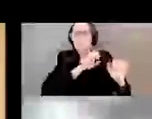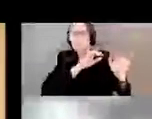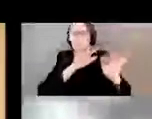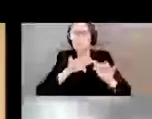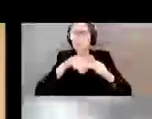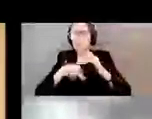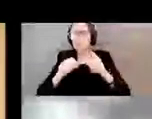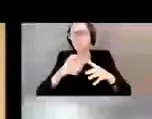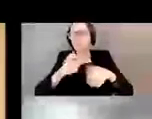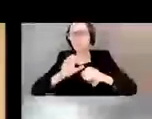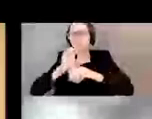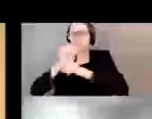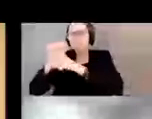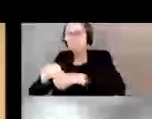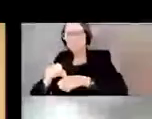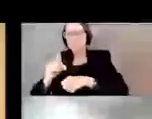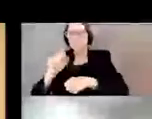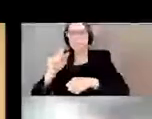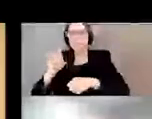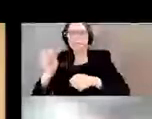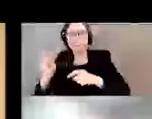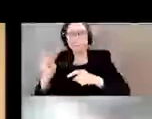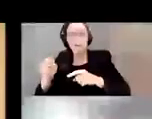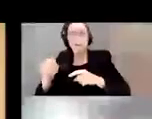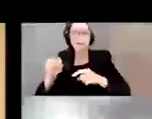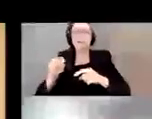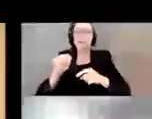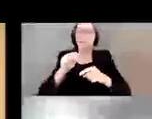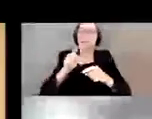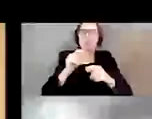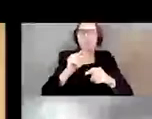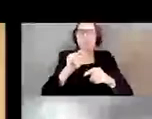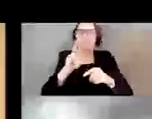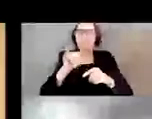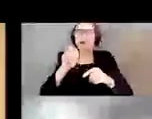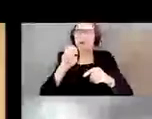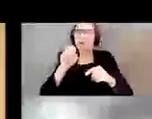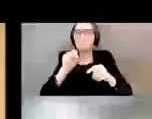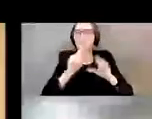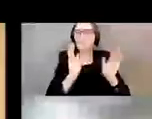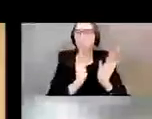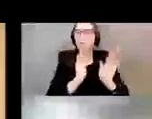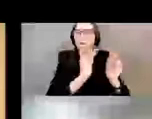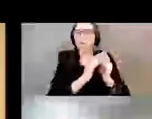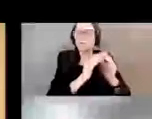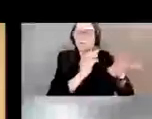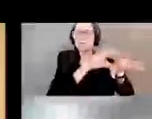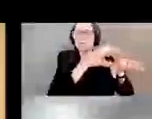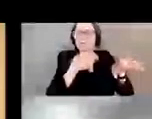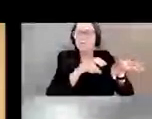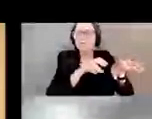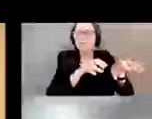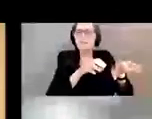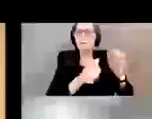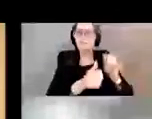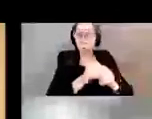Taliban and get rid of Afghanistan. The tribalism in the rural areas, those small villages, again, for the most part,